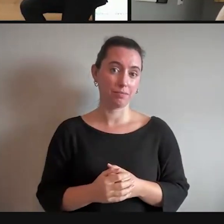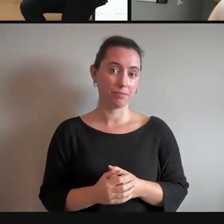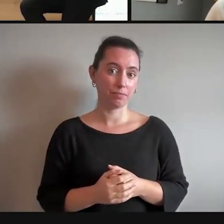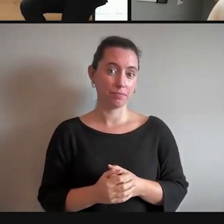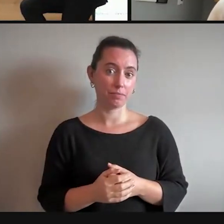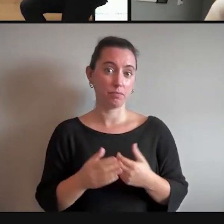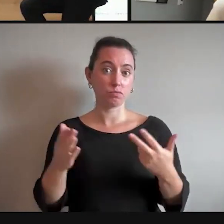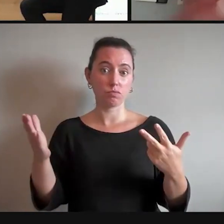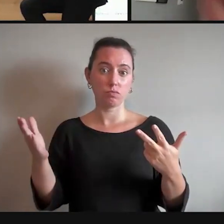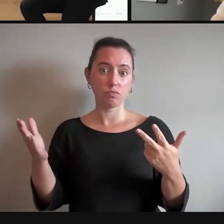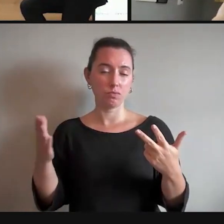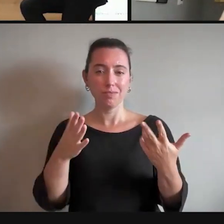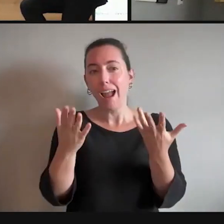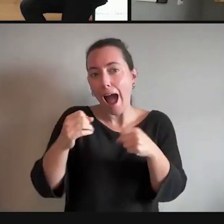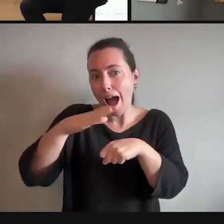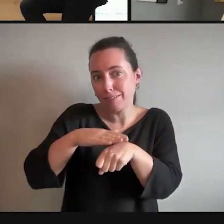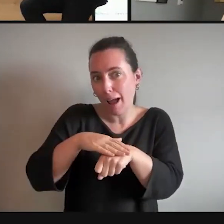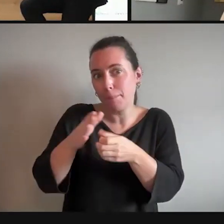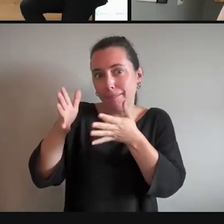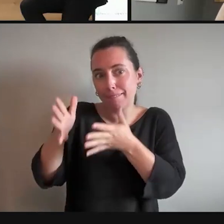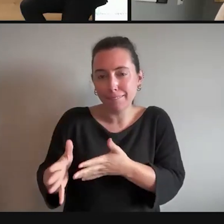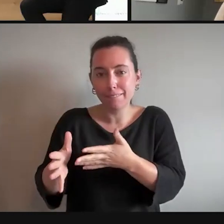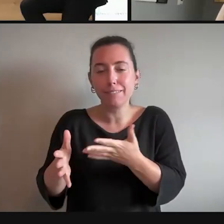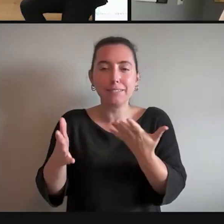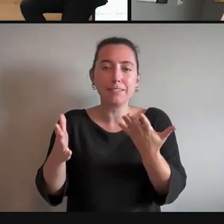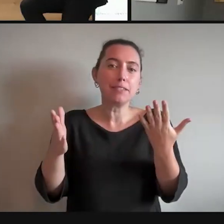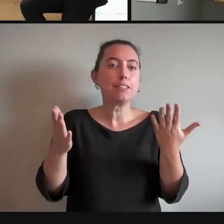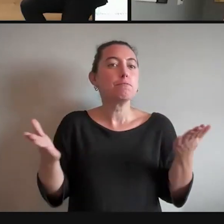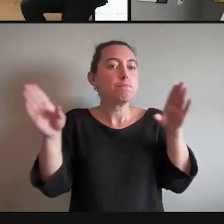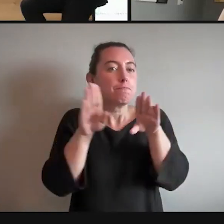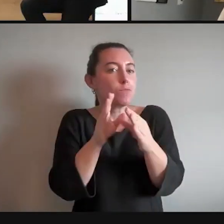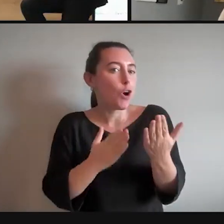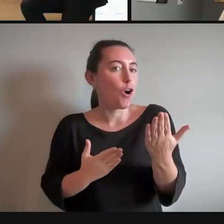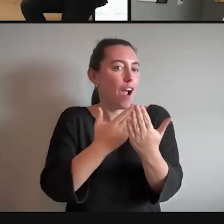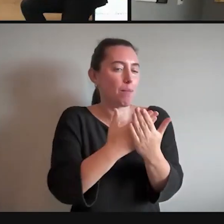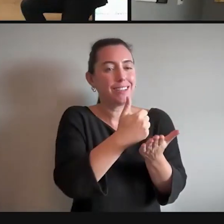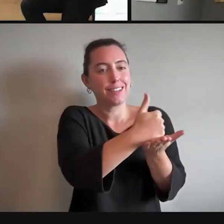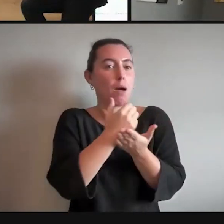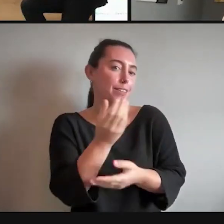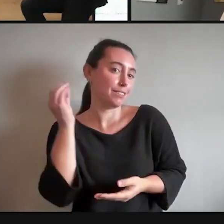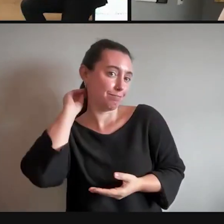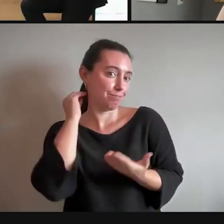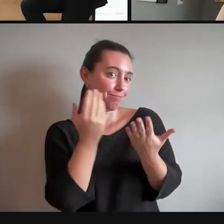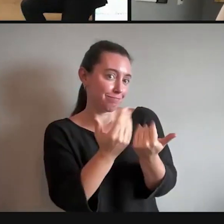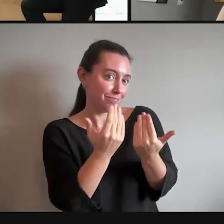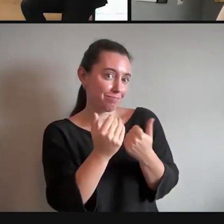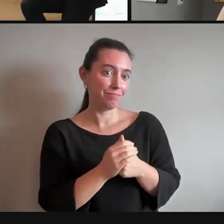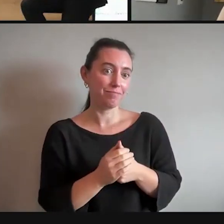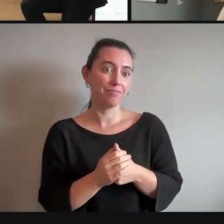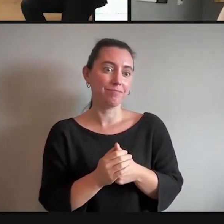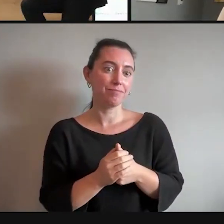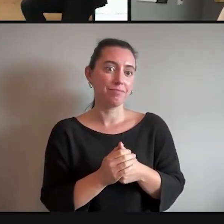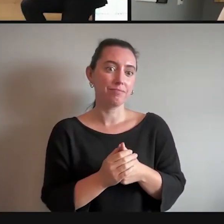Ina, we still have some minutes for this closing recommendation for us. I would love to hear. In some